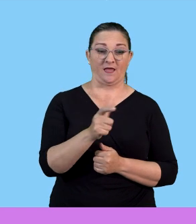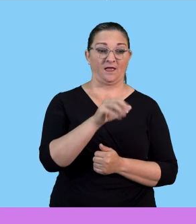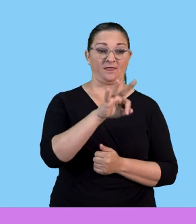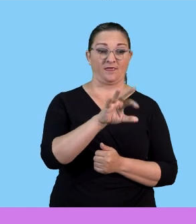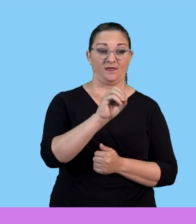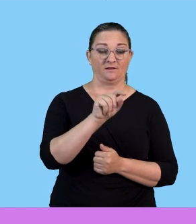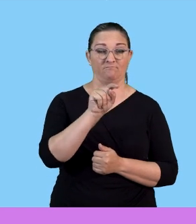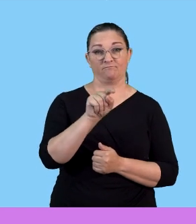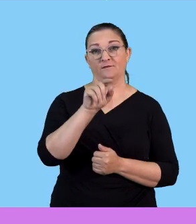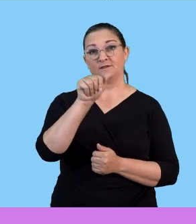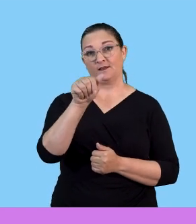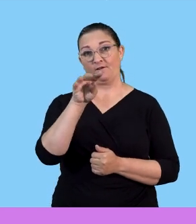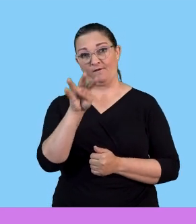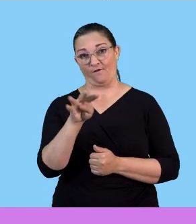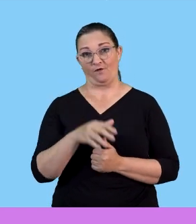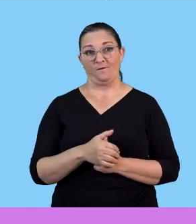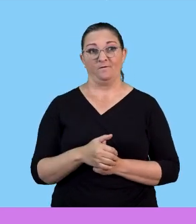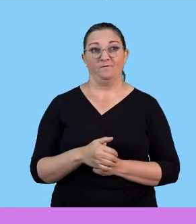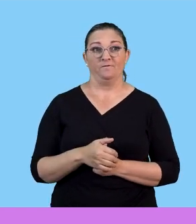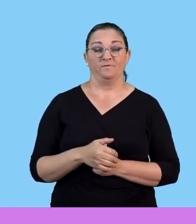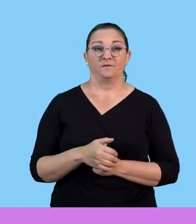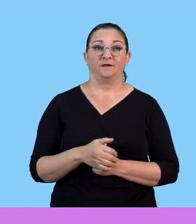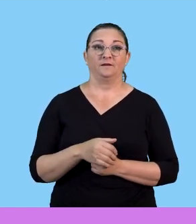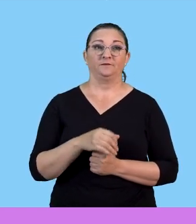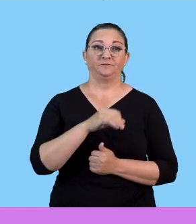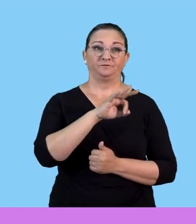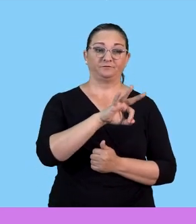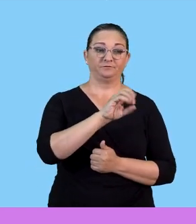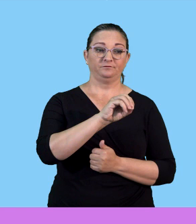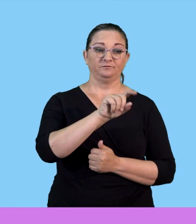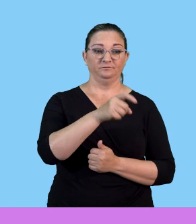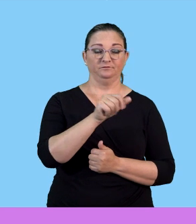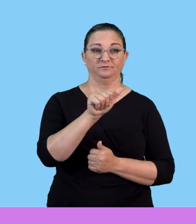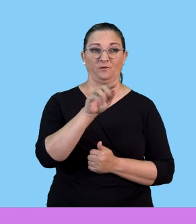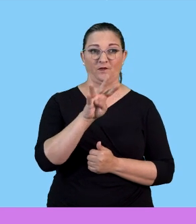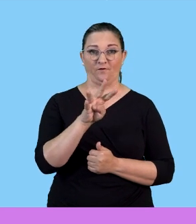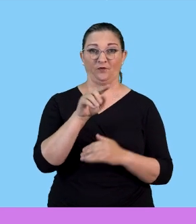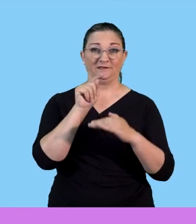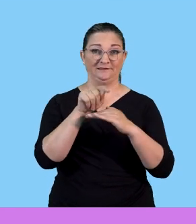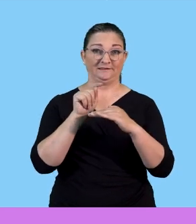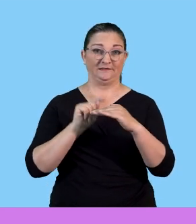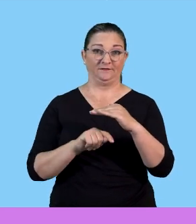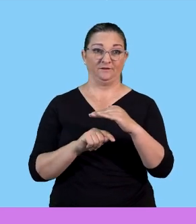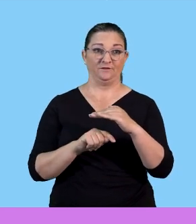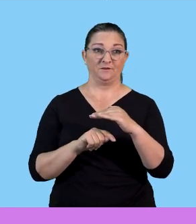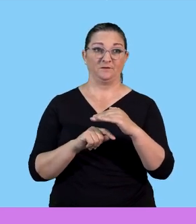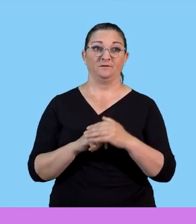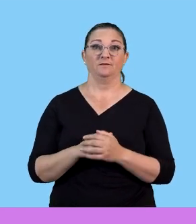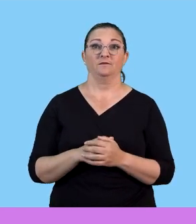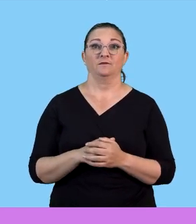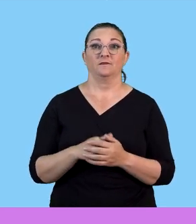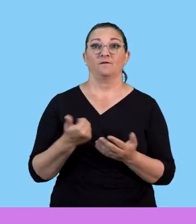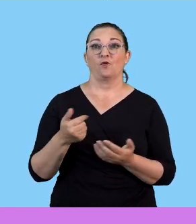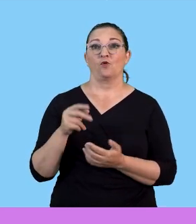or paid to them? 30 Rand 64. So it's 30,64 divided